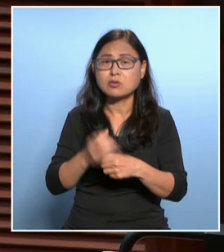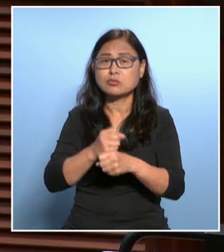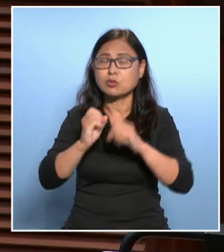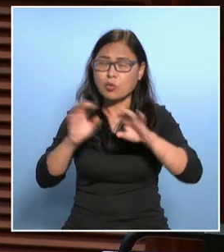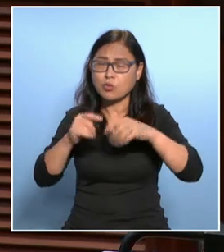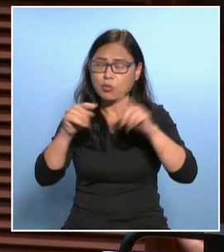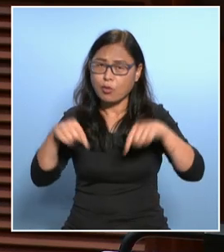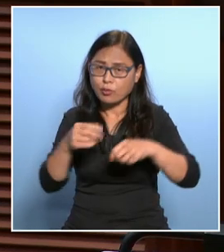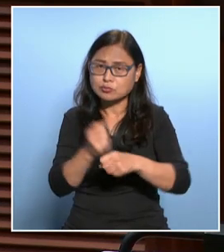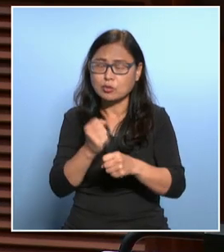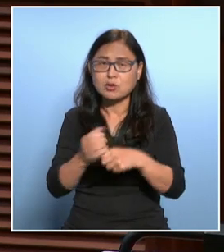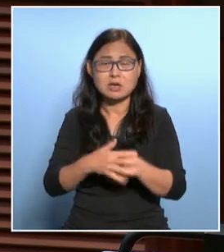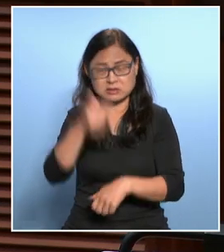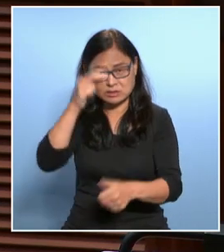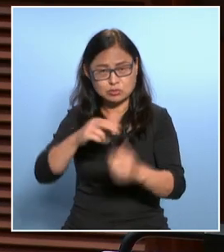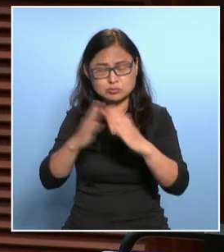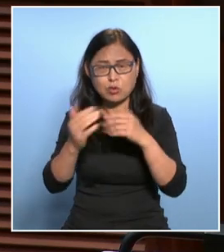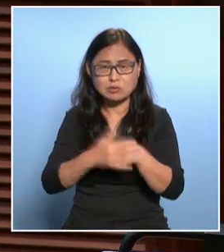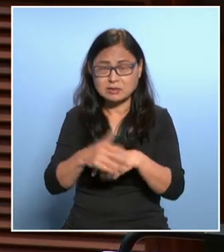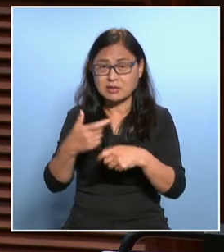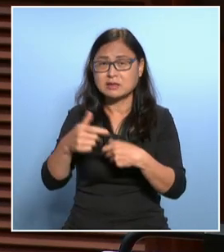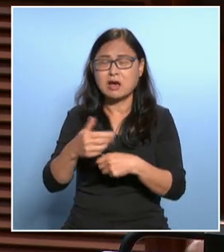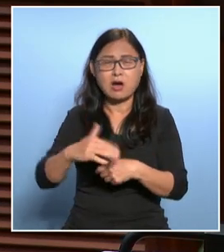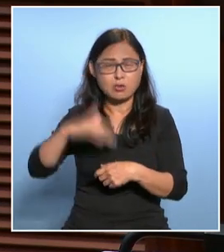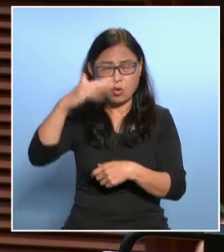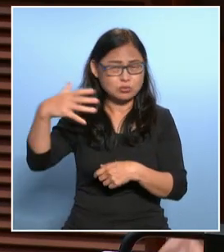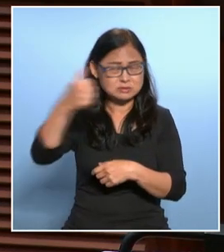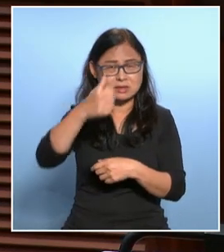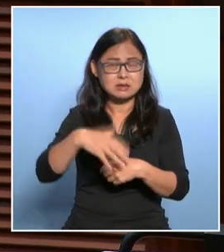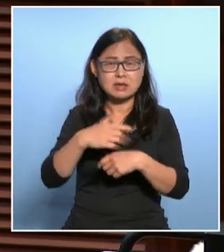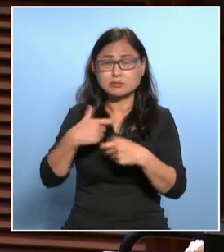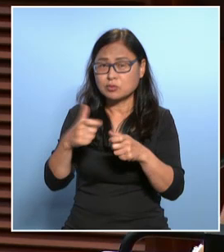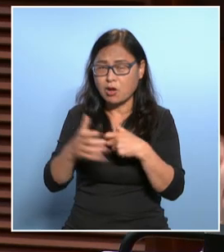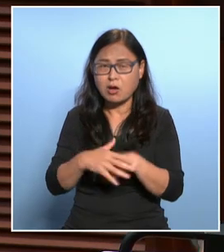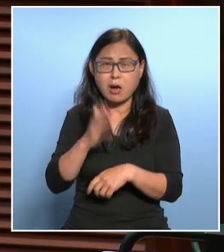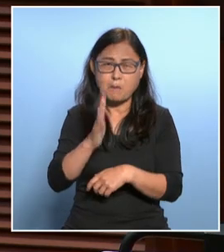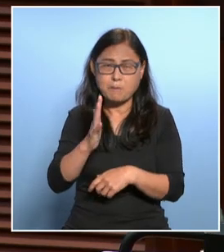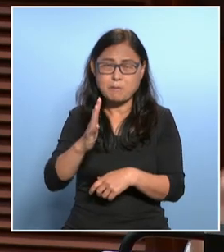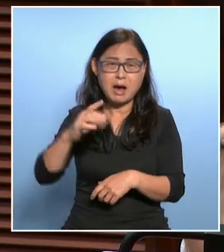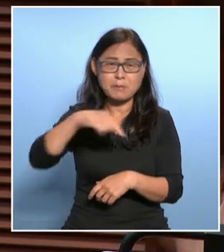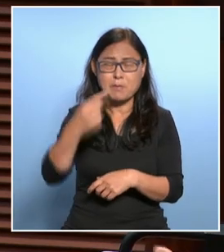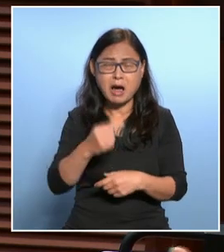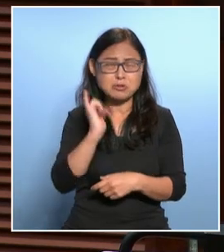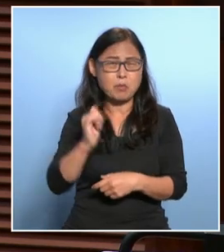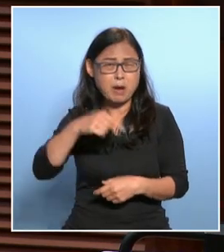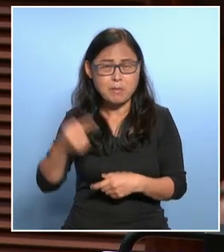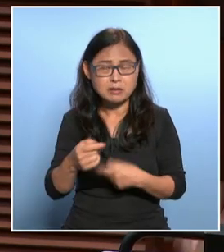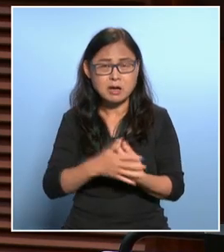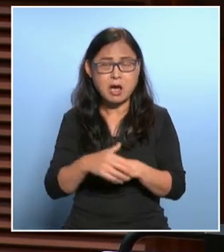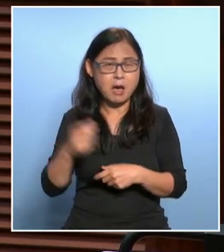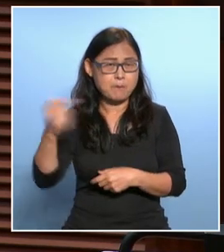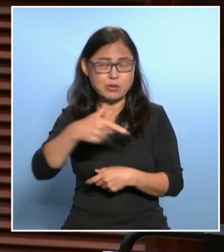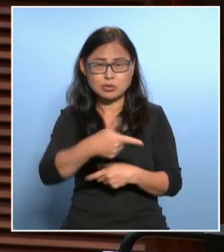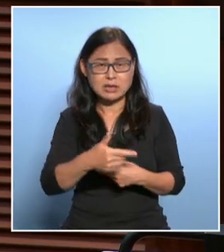in the policy address. There are 5 top-ranking officers. You are earning more than $5 million, $6